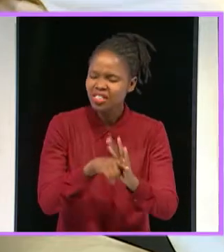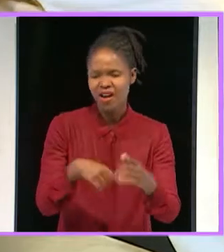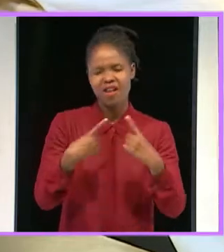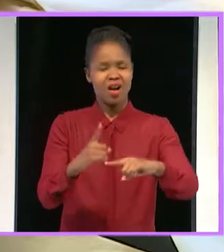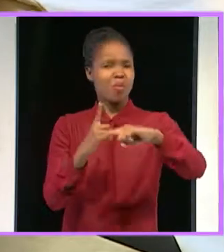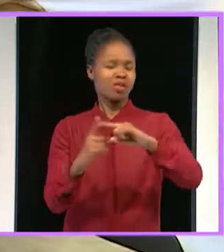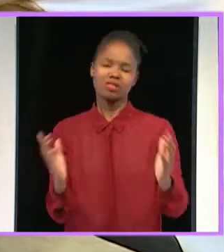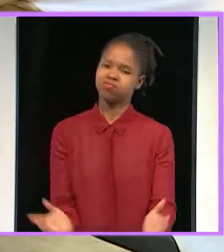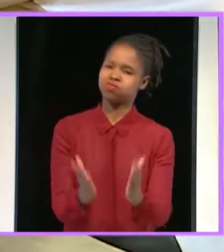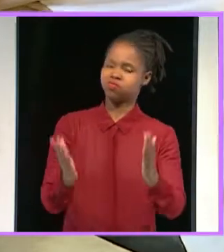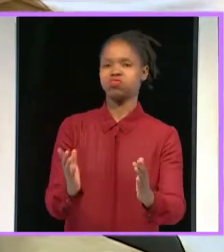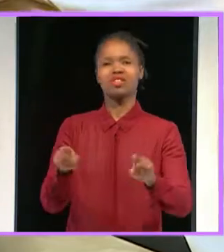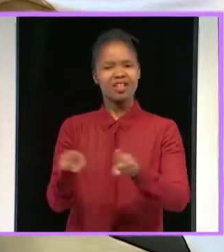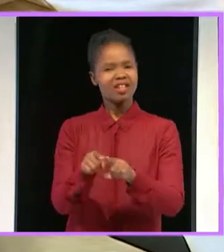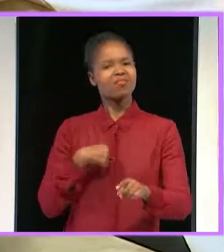if you're not lifted, then